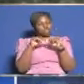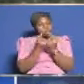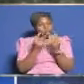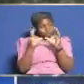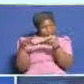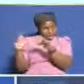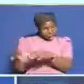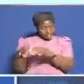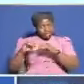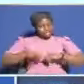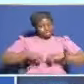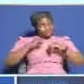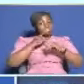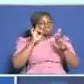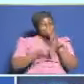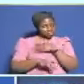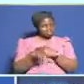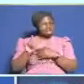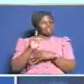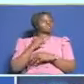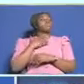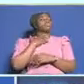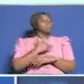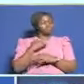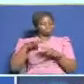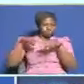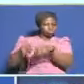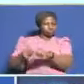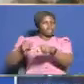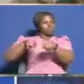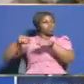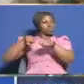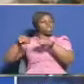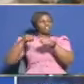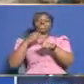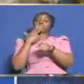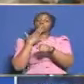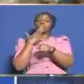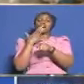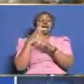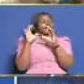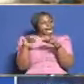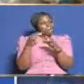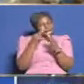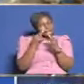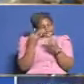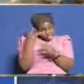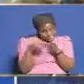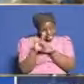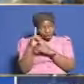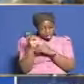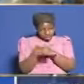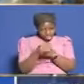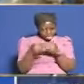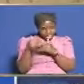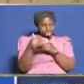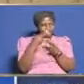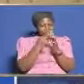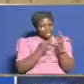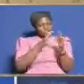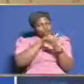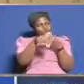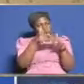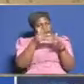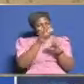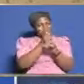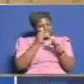take over operations of Mumias Sugar Company in a month's time should there be an agreement with all stakeholders.